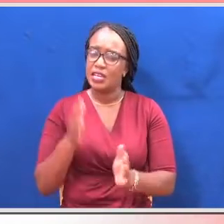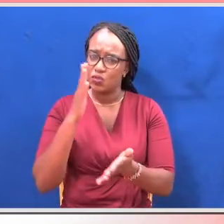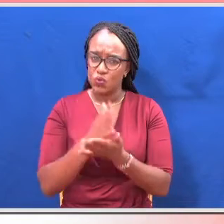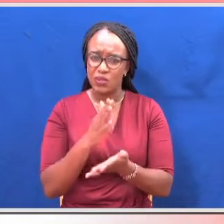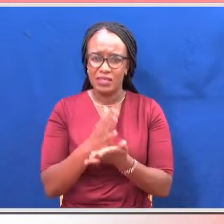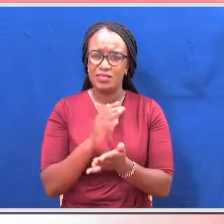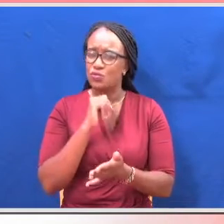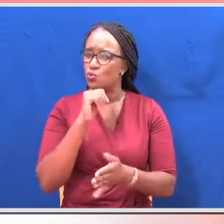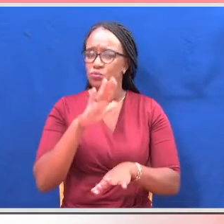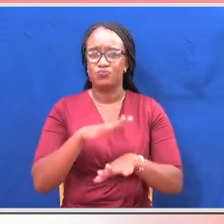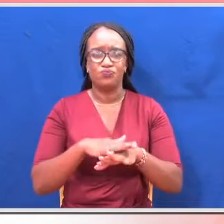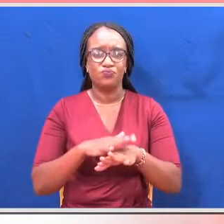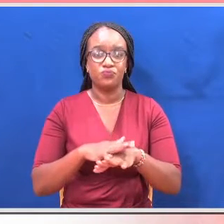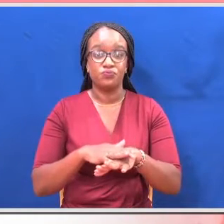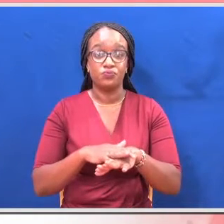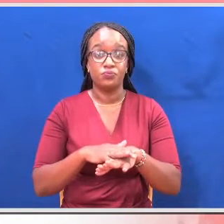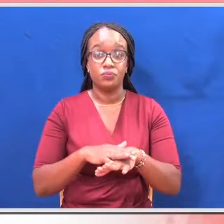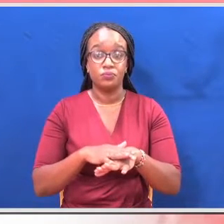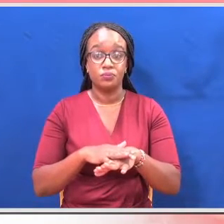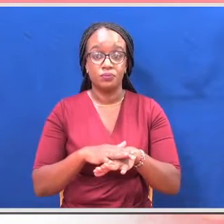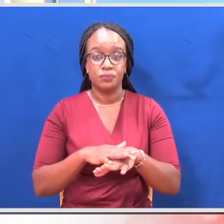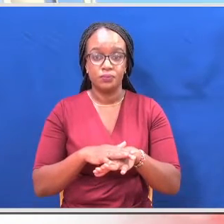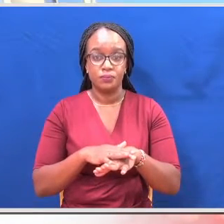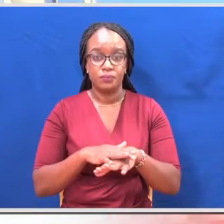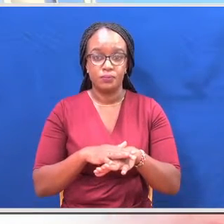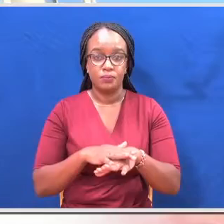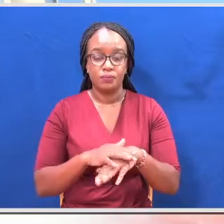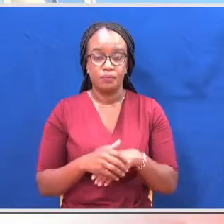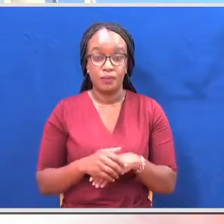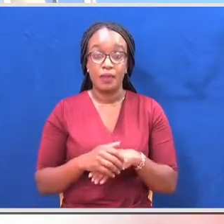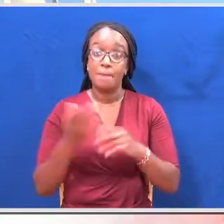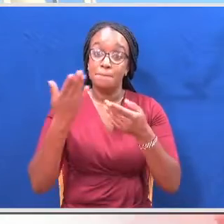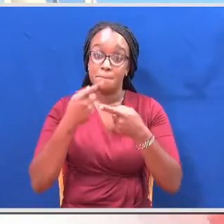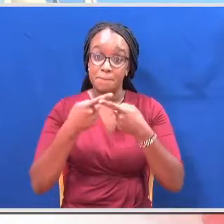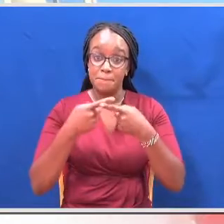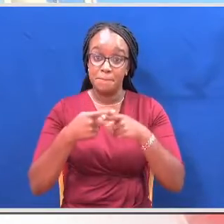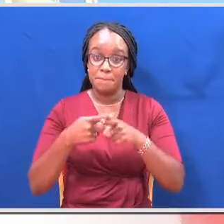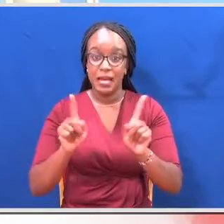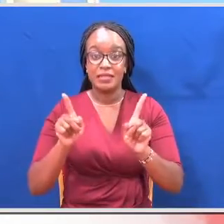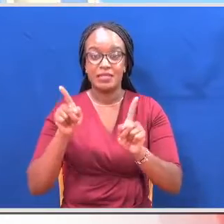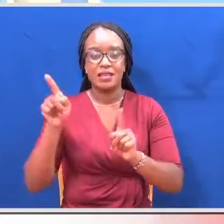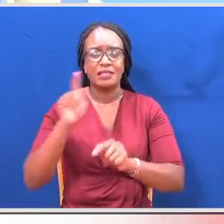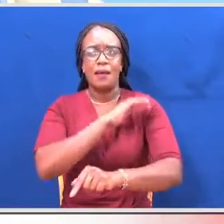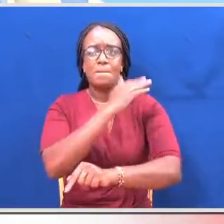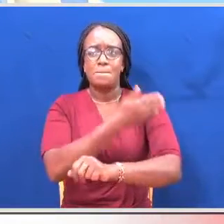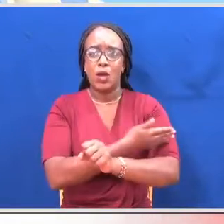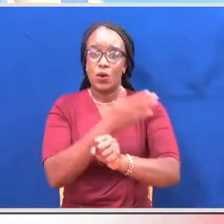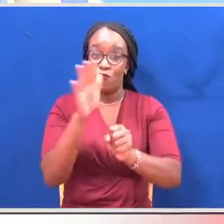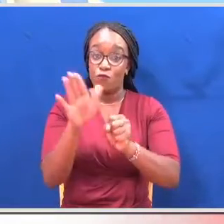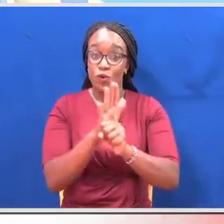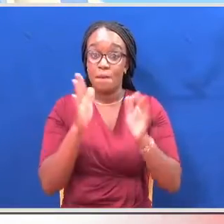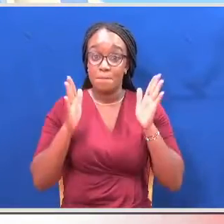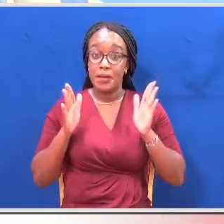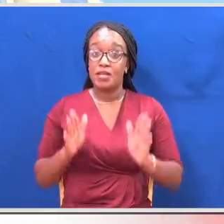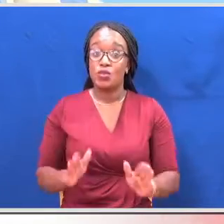final. There are some procedural issues. But the mighty and powerful along the corridors of Jubilee House are